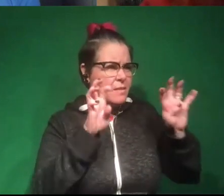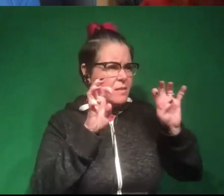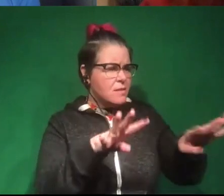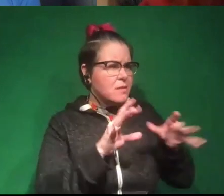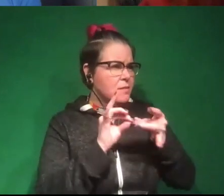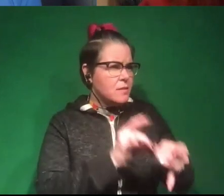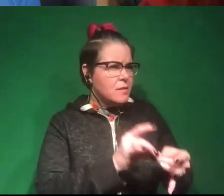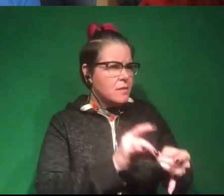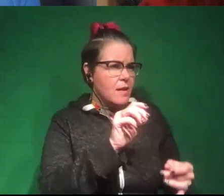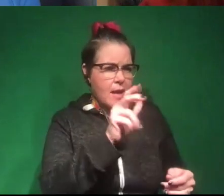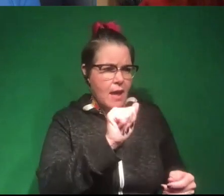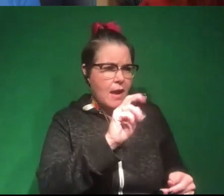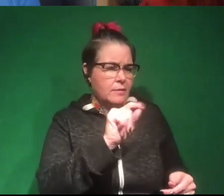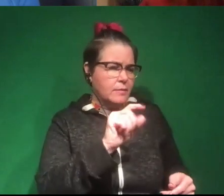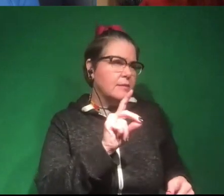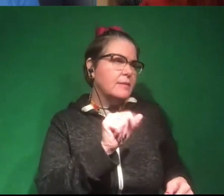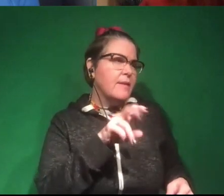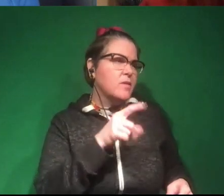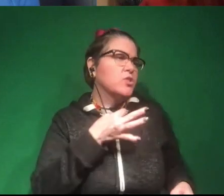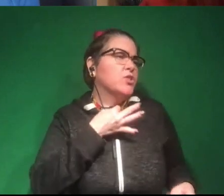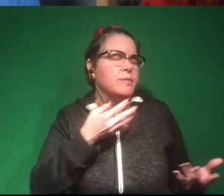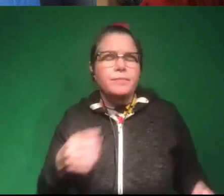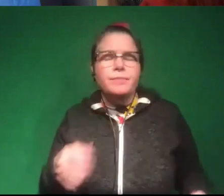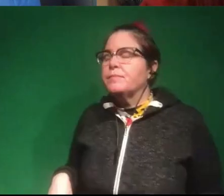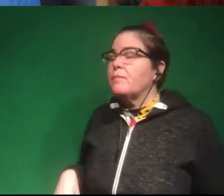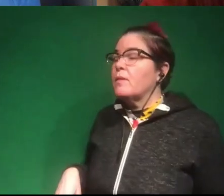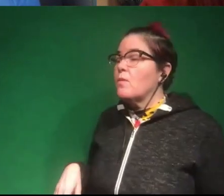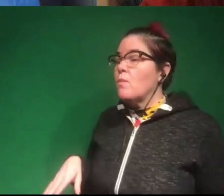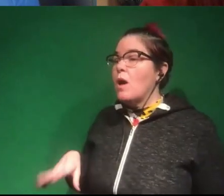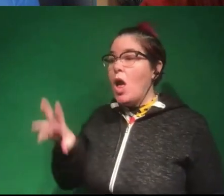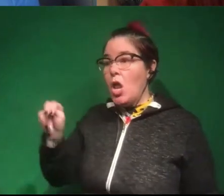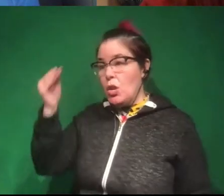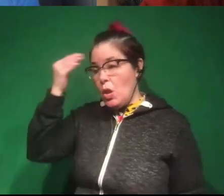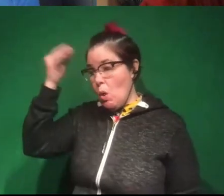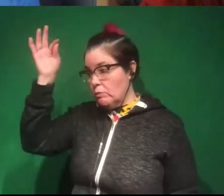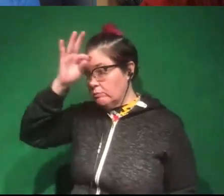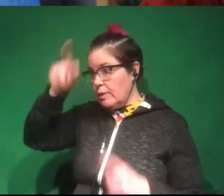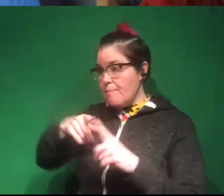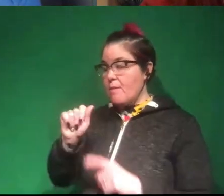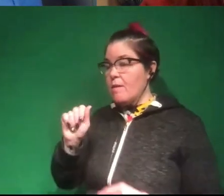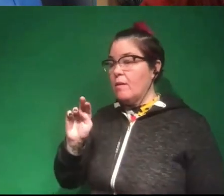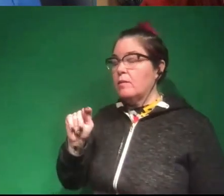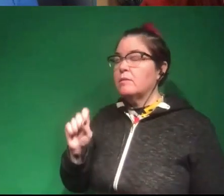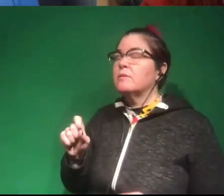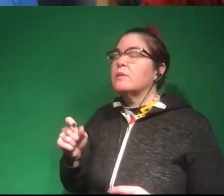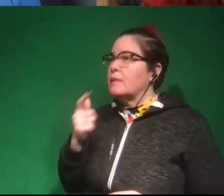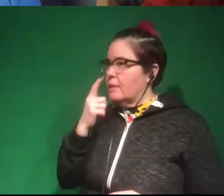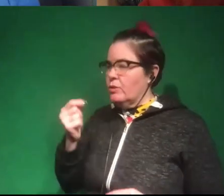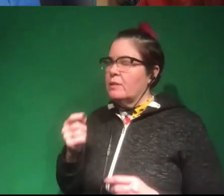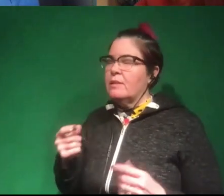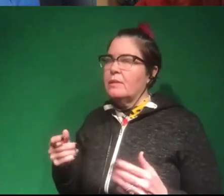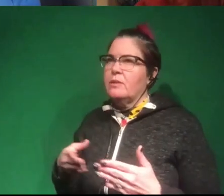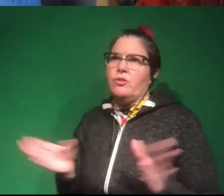know? Oh, that's a good question too. One of the main ones that is really interesting across the board on ants